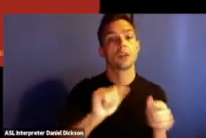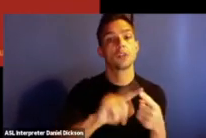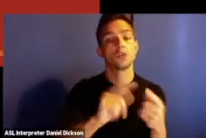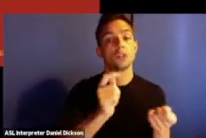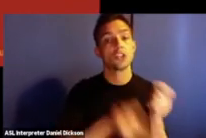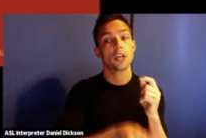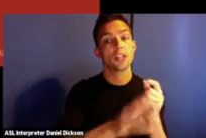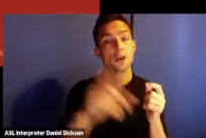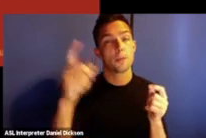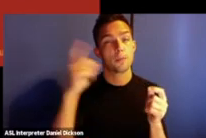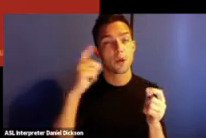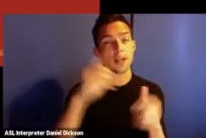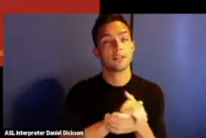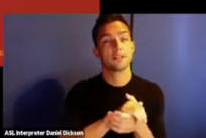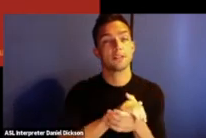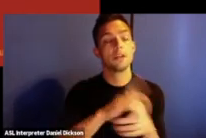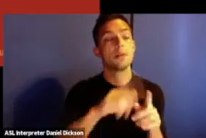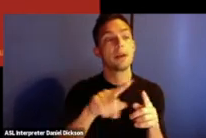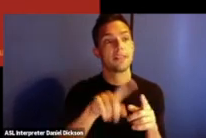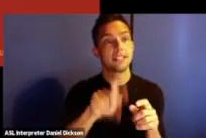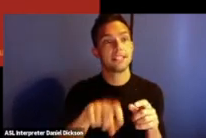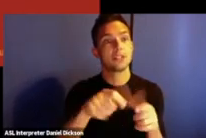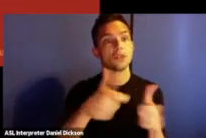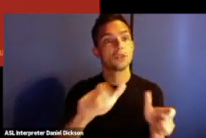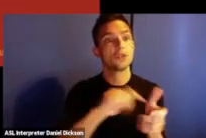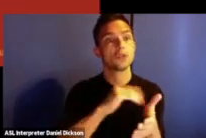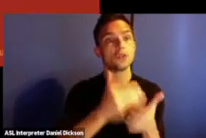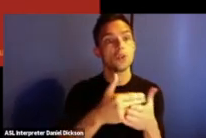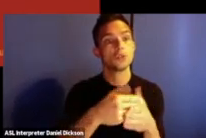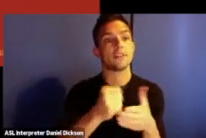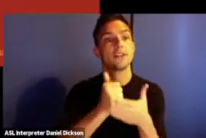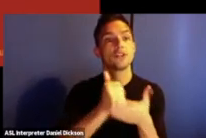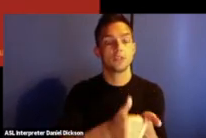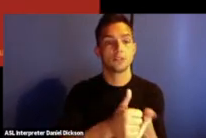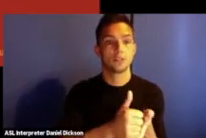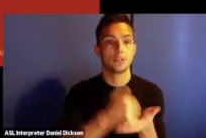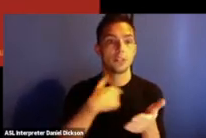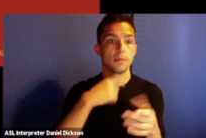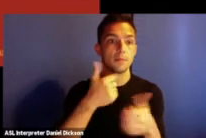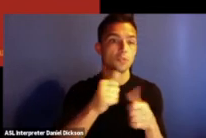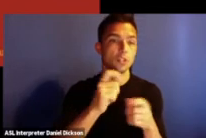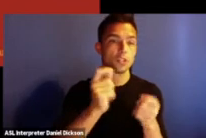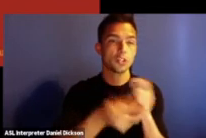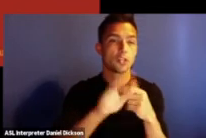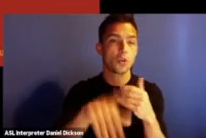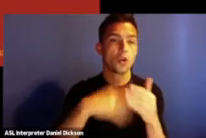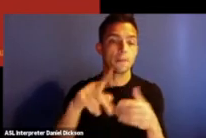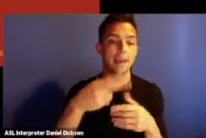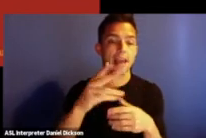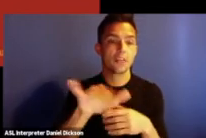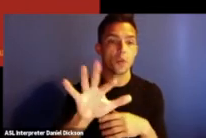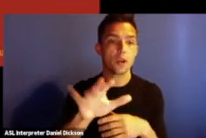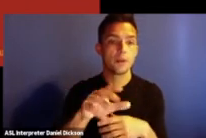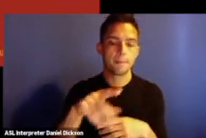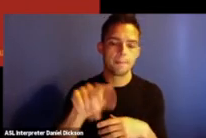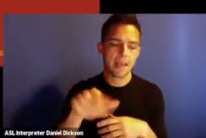change their brain, but they need a huge dose of intervention. And I'm actually trying to change all the pathways that that baby